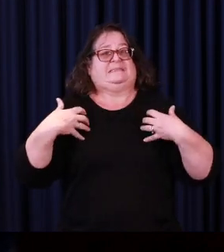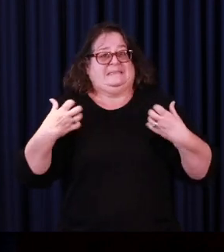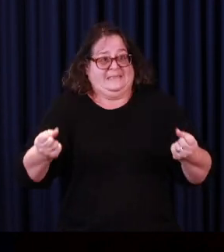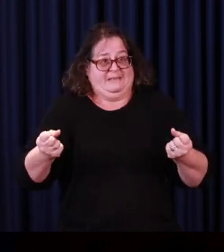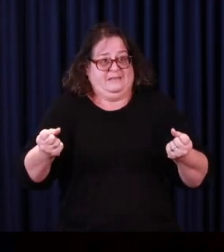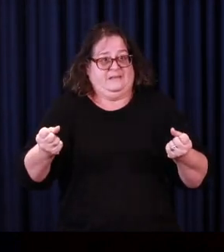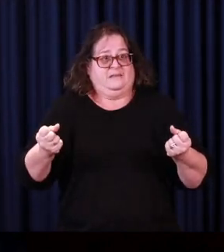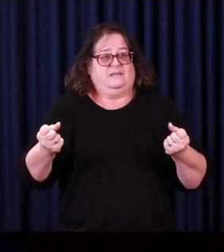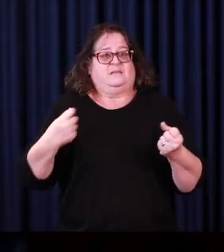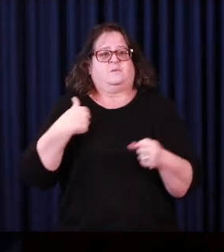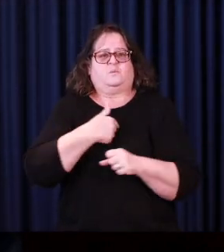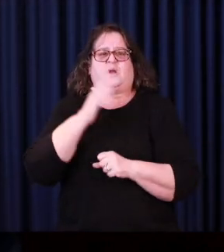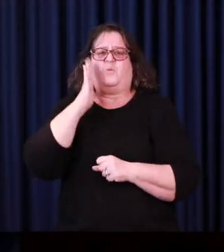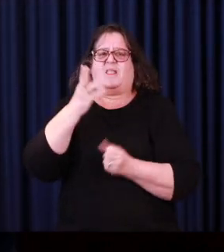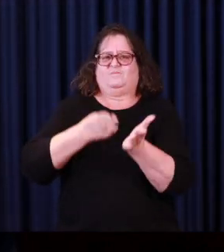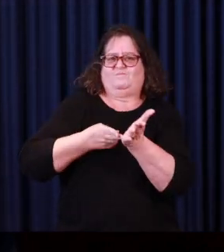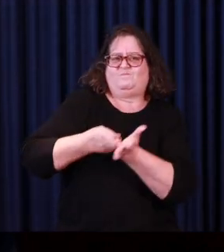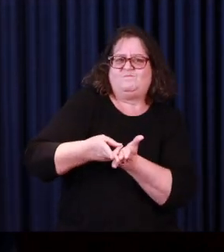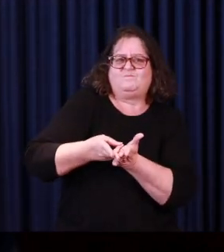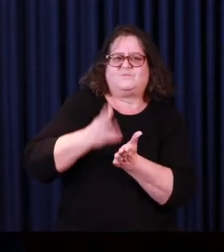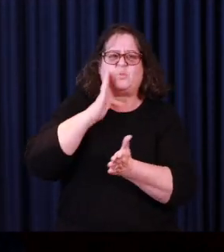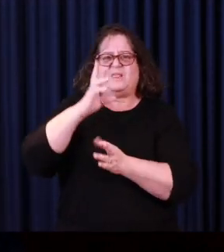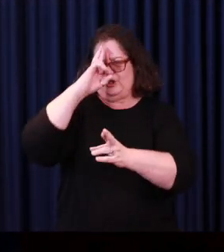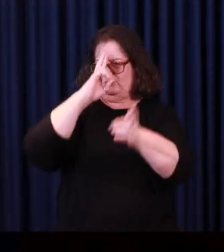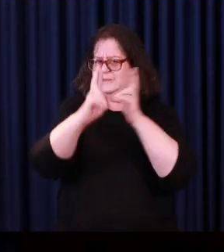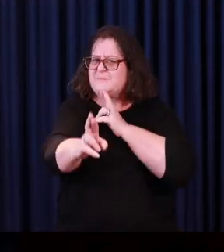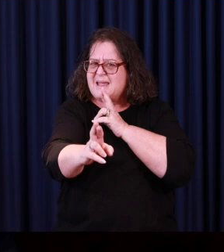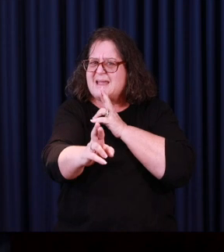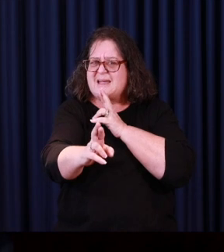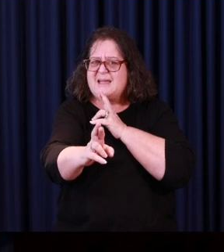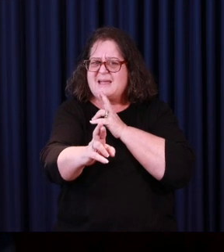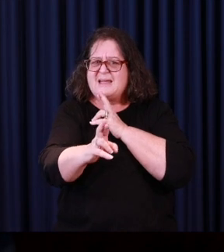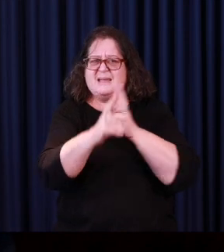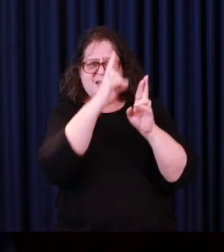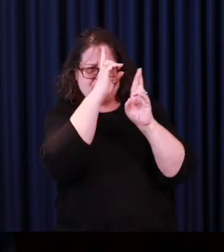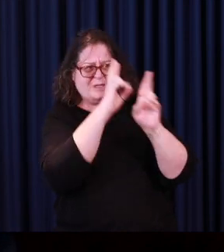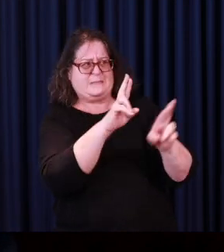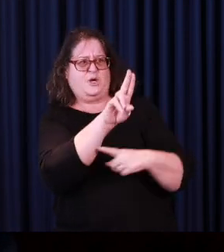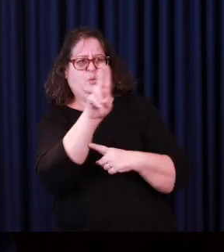ourselves with integrity and respect for each other and for the United States Constitution.